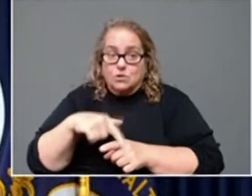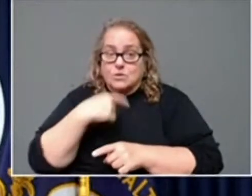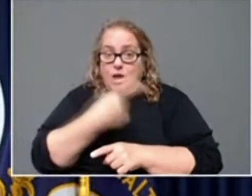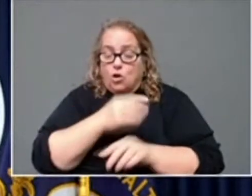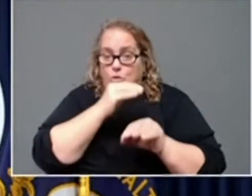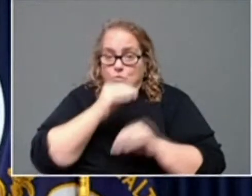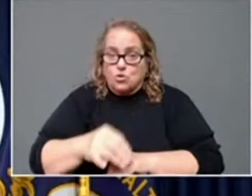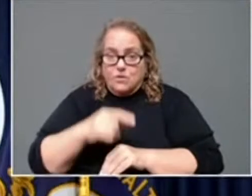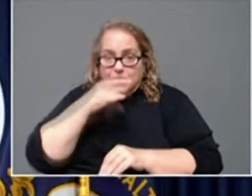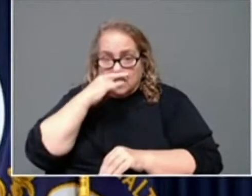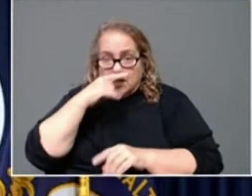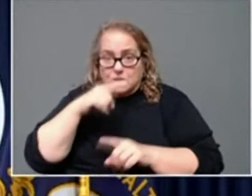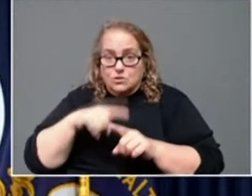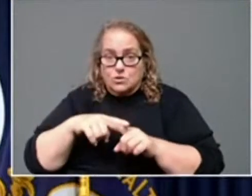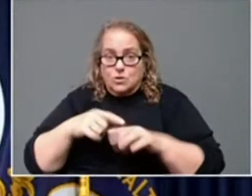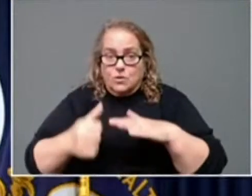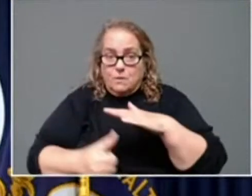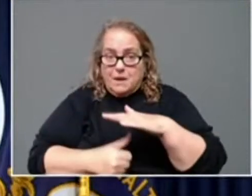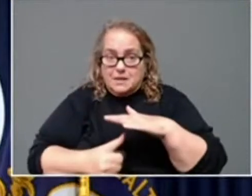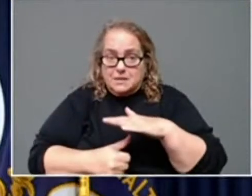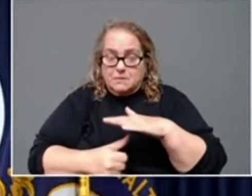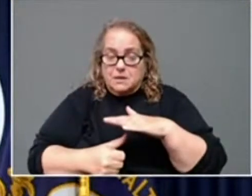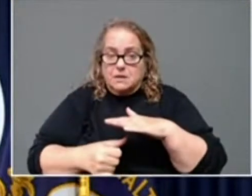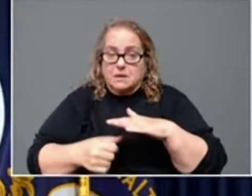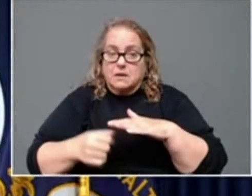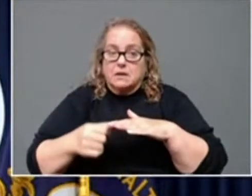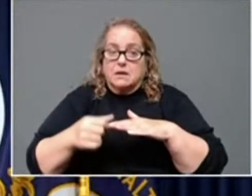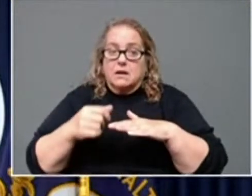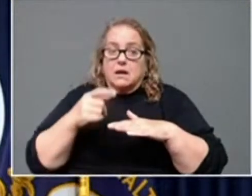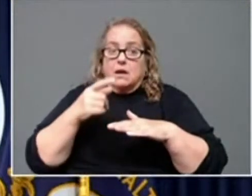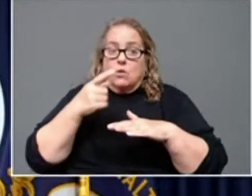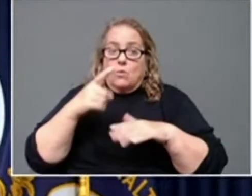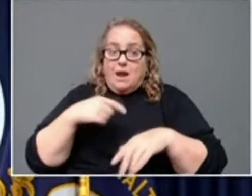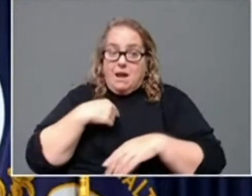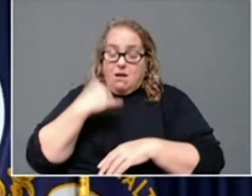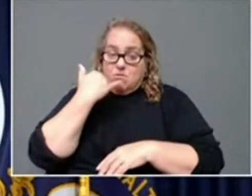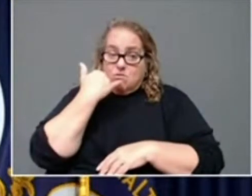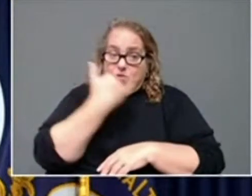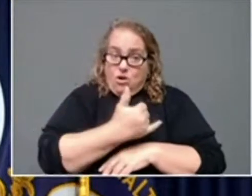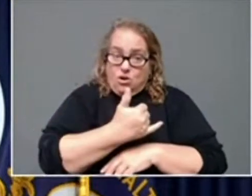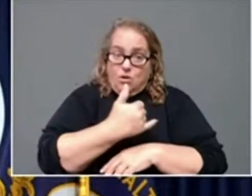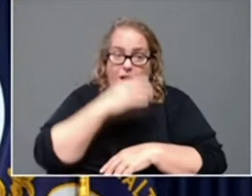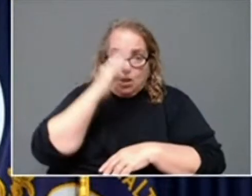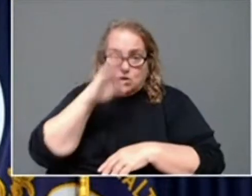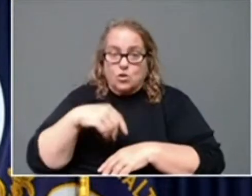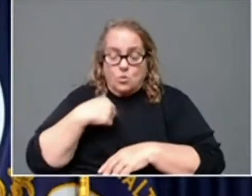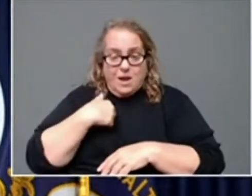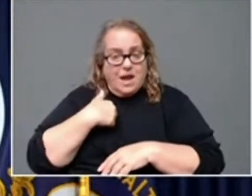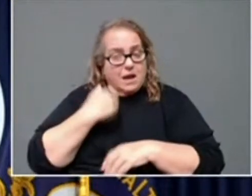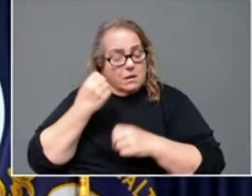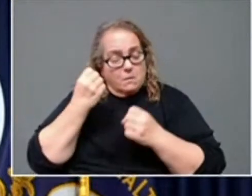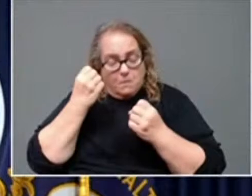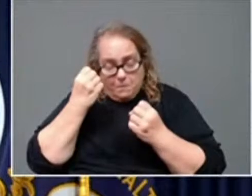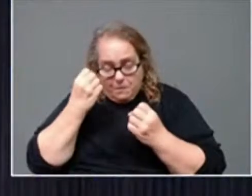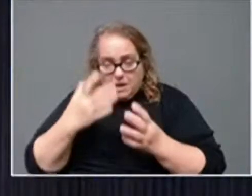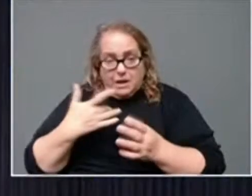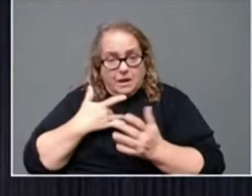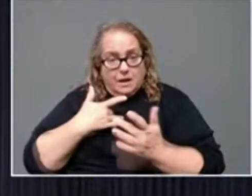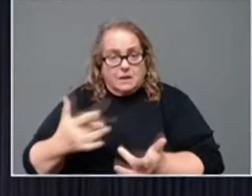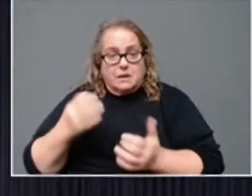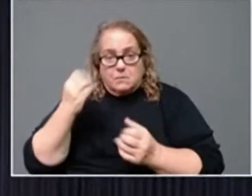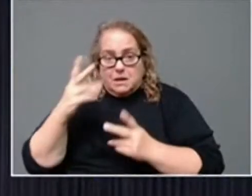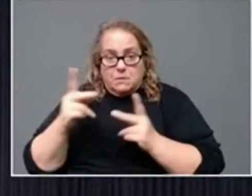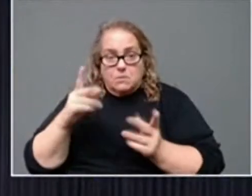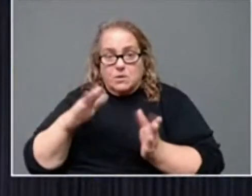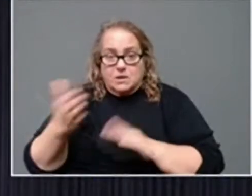we got hit. And when I made that call, I already knew that we had dozens of likely people dead throughout